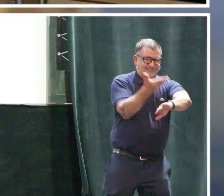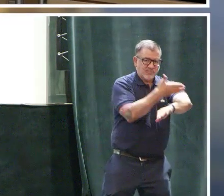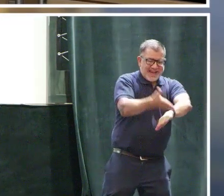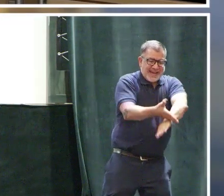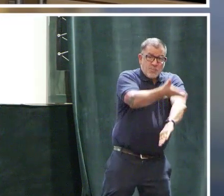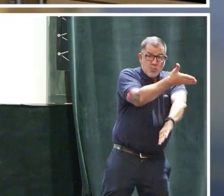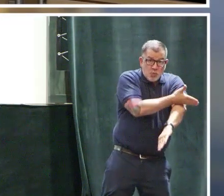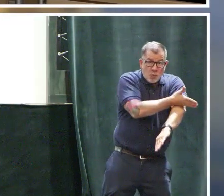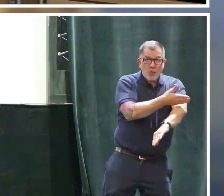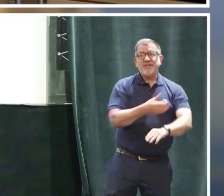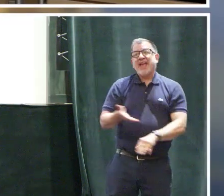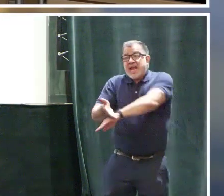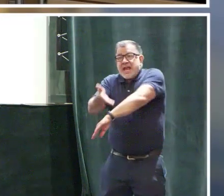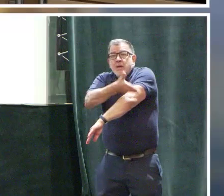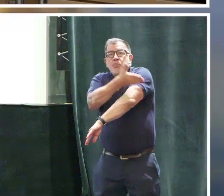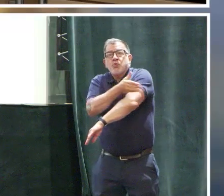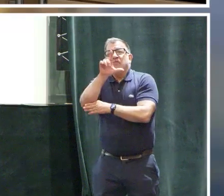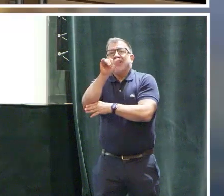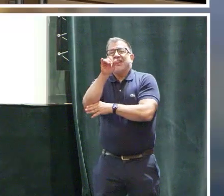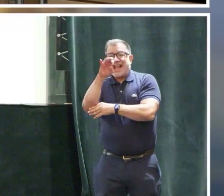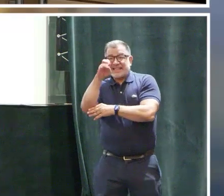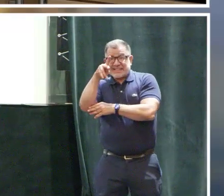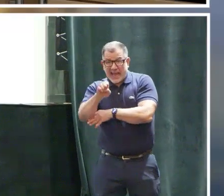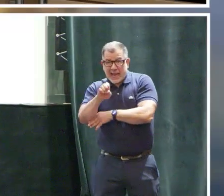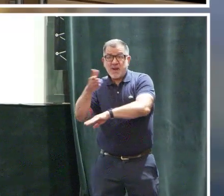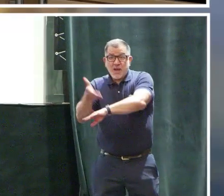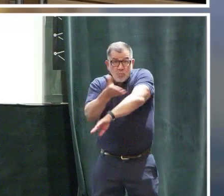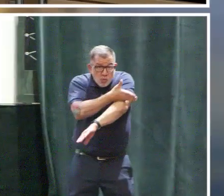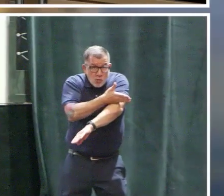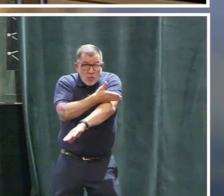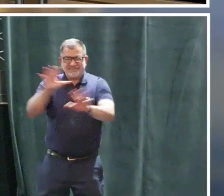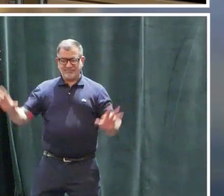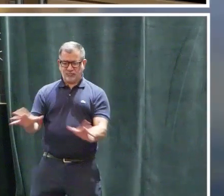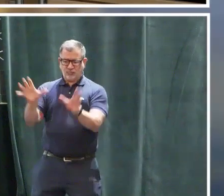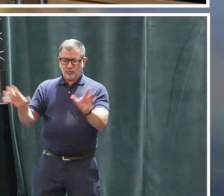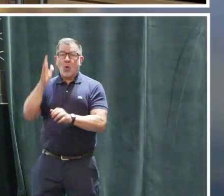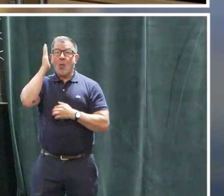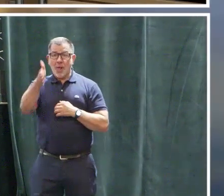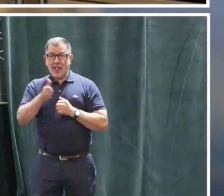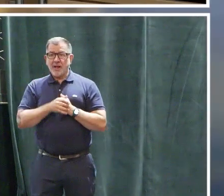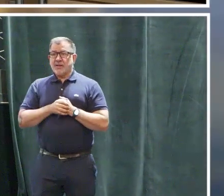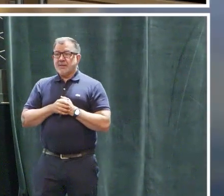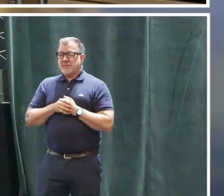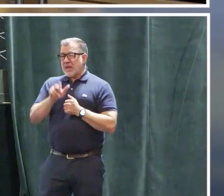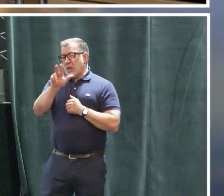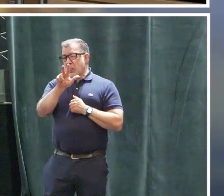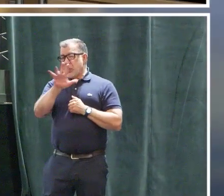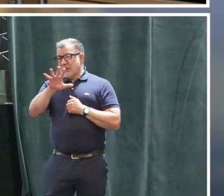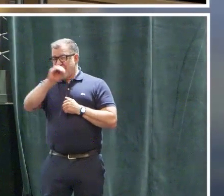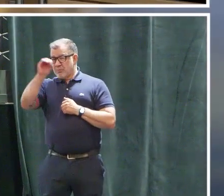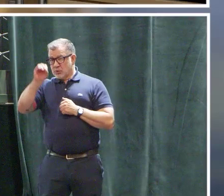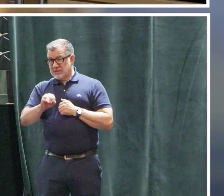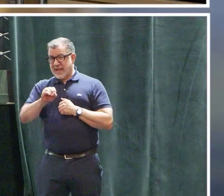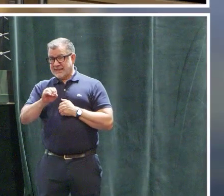increase landscaping, something we've been very successful at doing, about a 30% across the project area increase